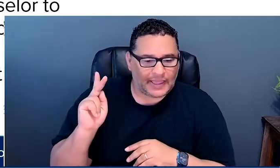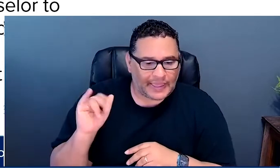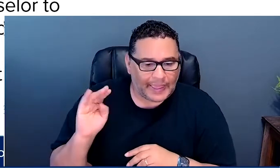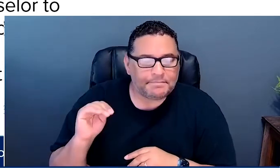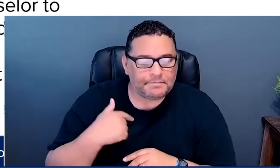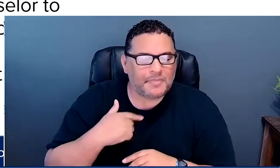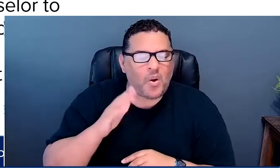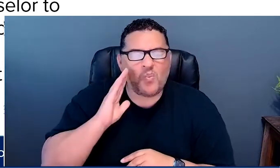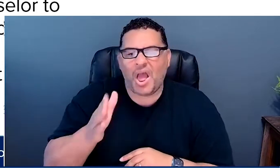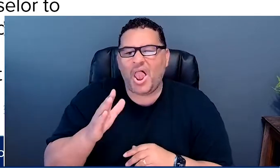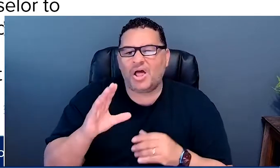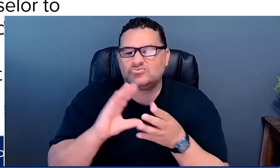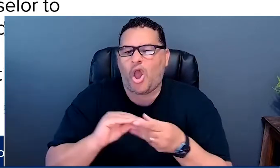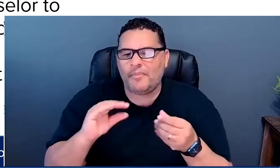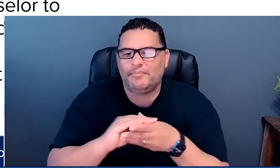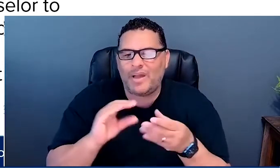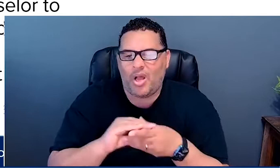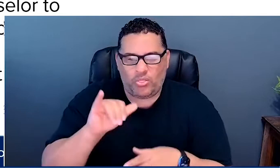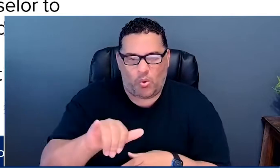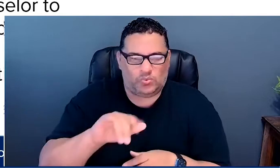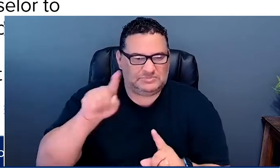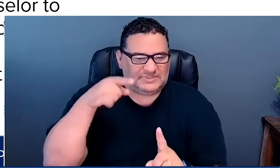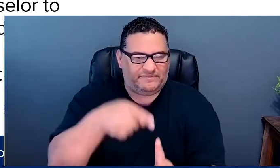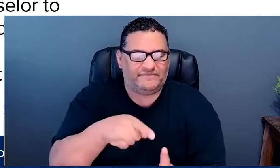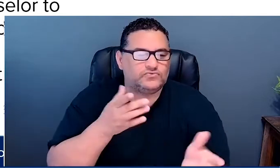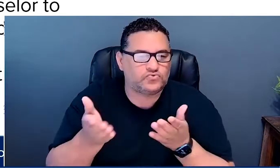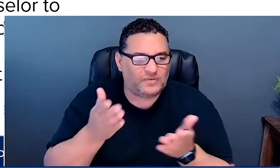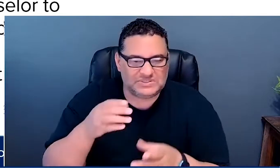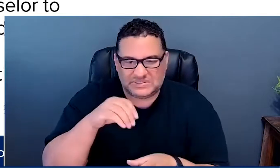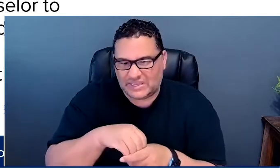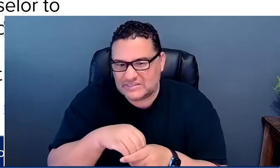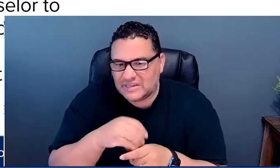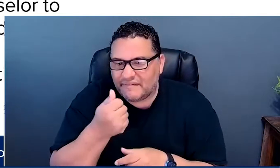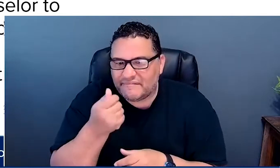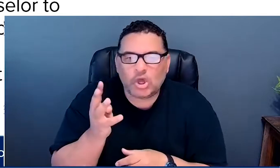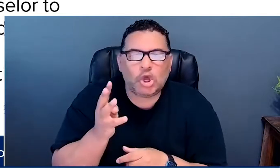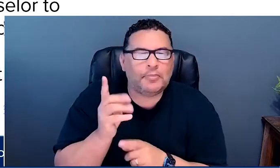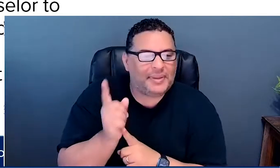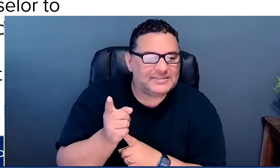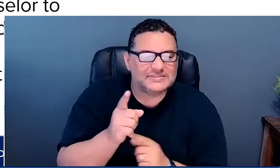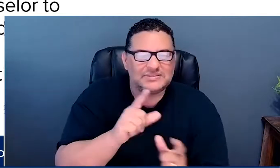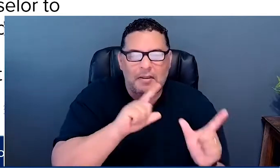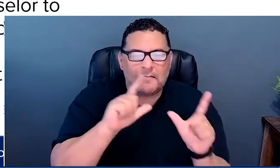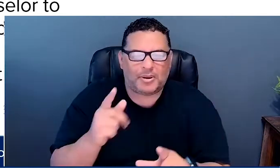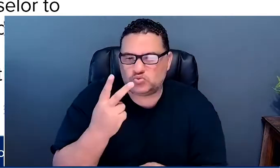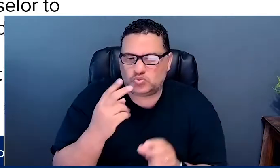those specific services in just a couple of minutes, in a couple of slides. We'll talk about that.